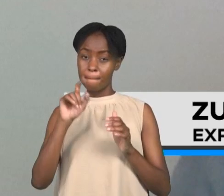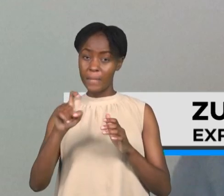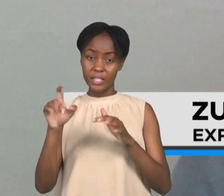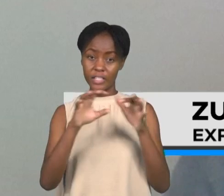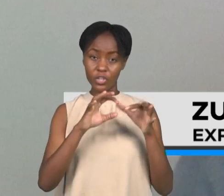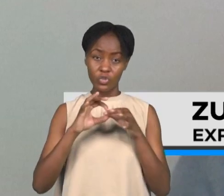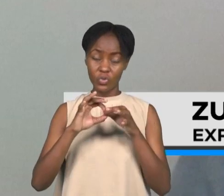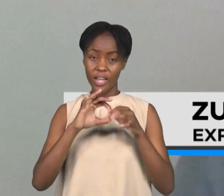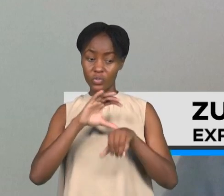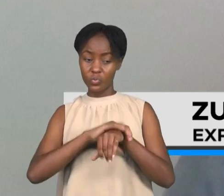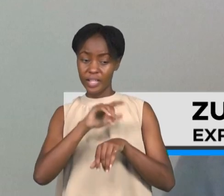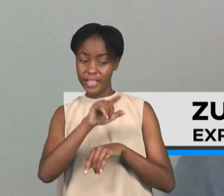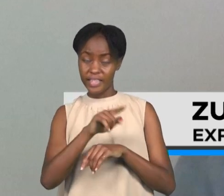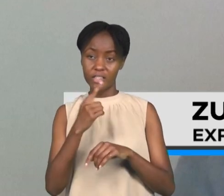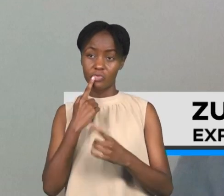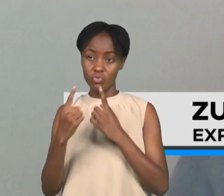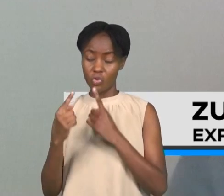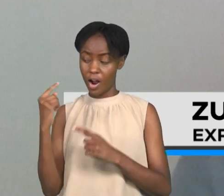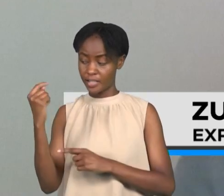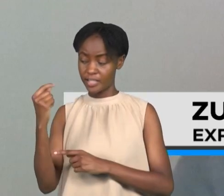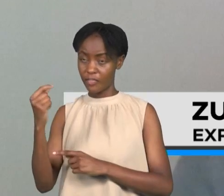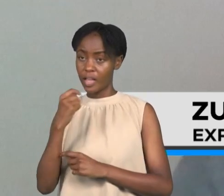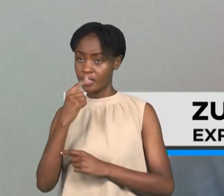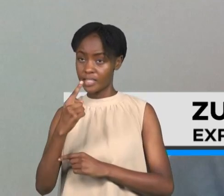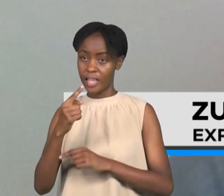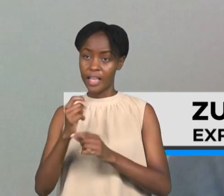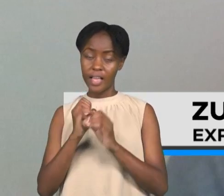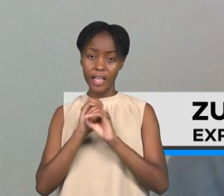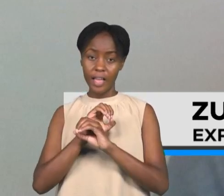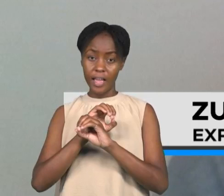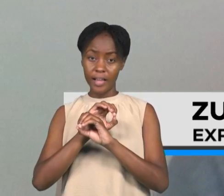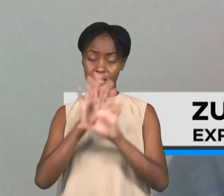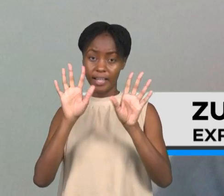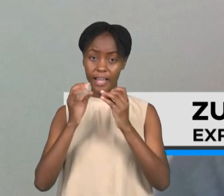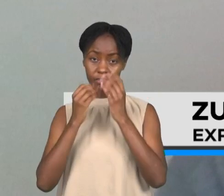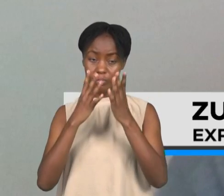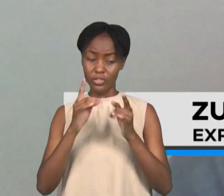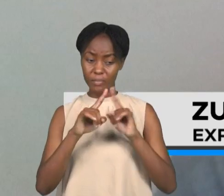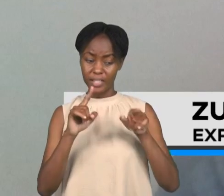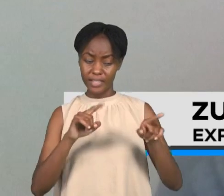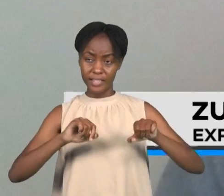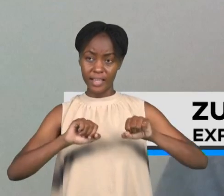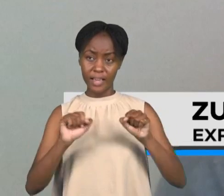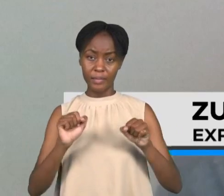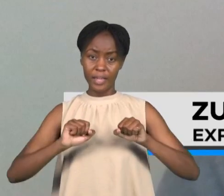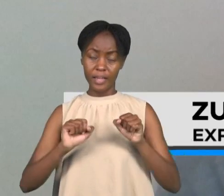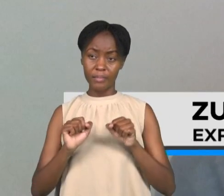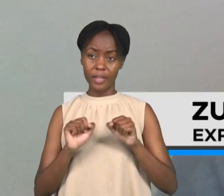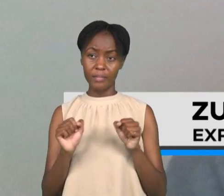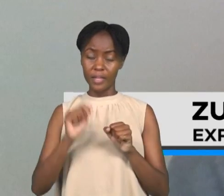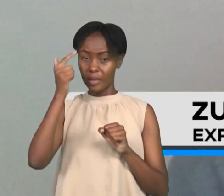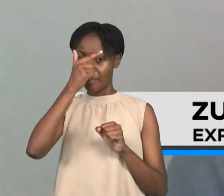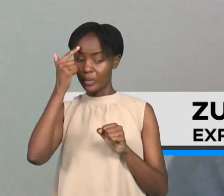to get this man to actually tell the commission what he knows. He's quite happy for the worst incidents